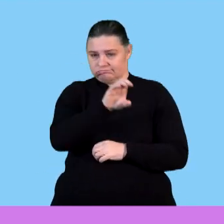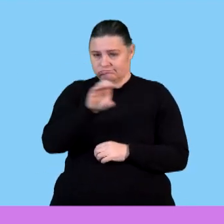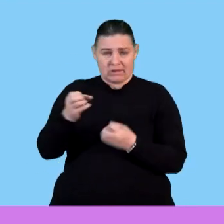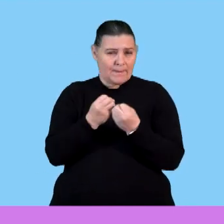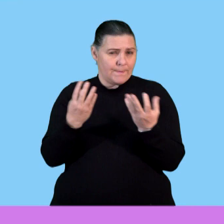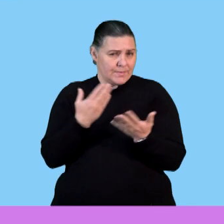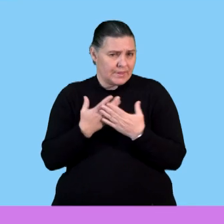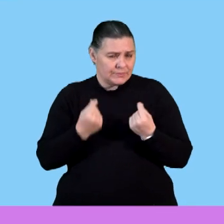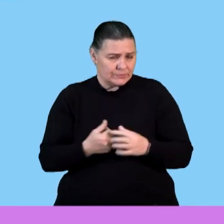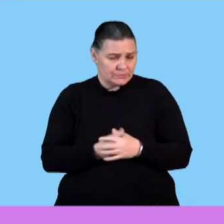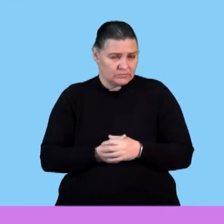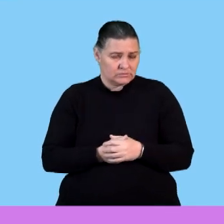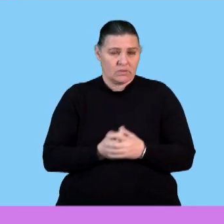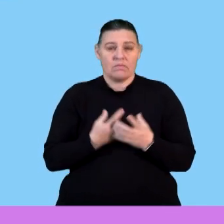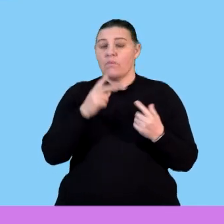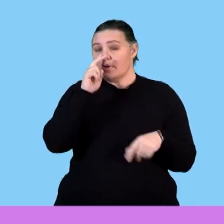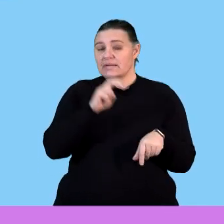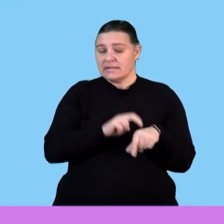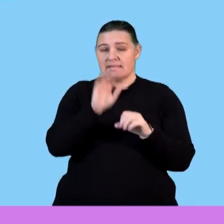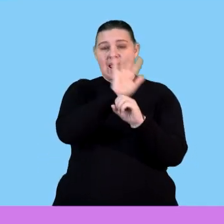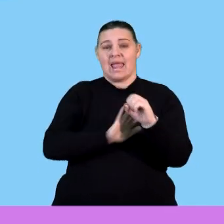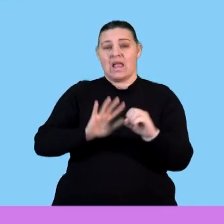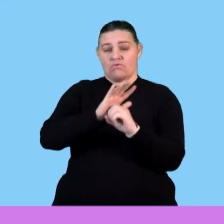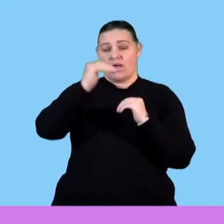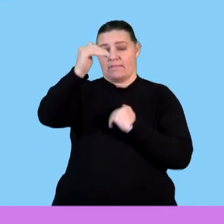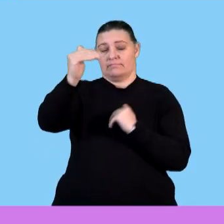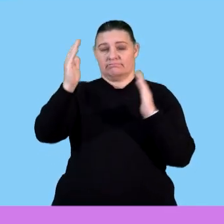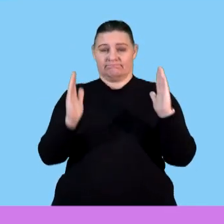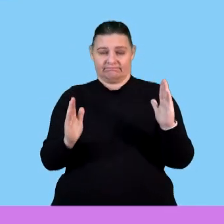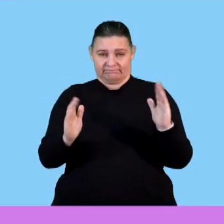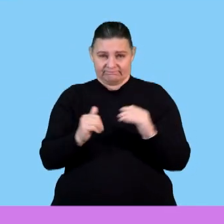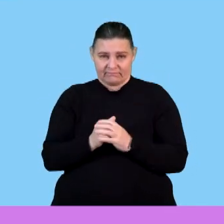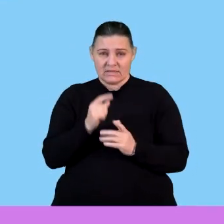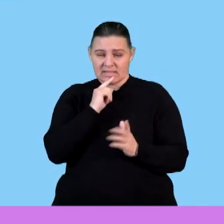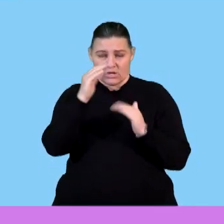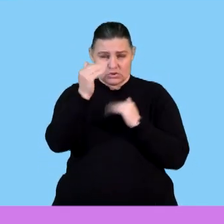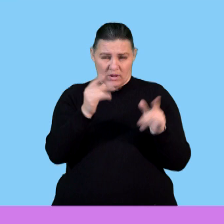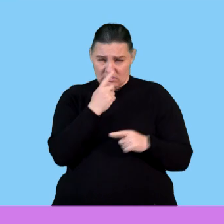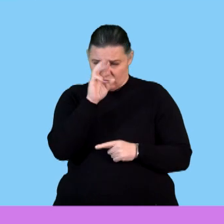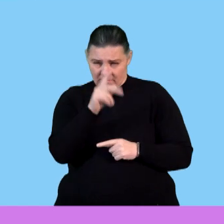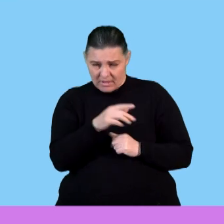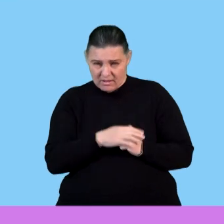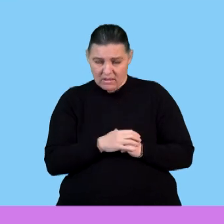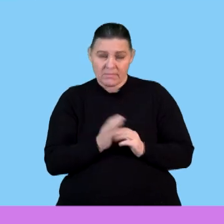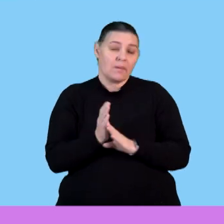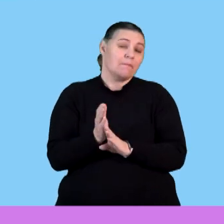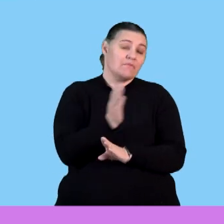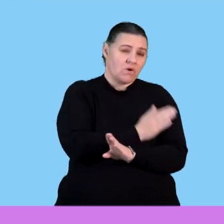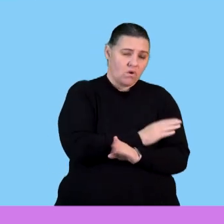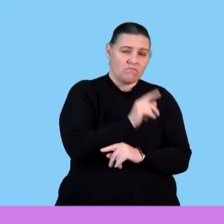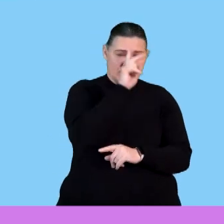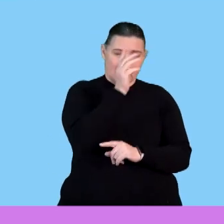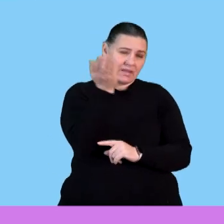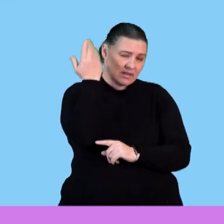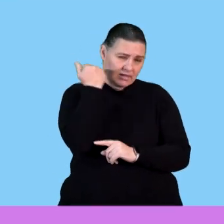28,278 centimeters squared. All right, so what does that tell me? That tells me that one of these circles, all right, just one of